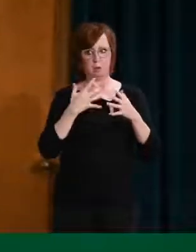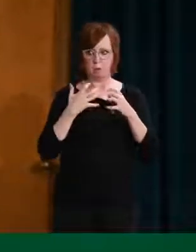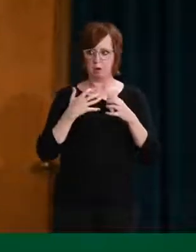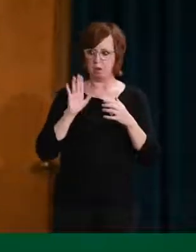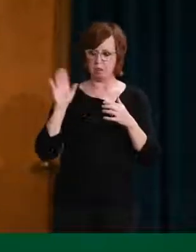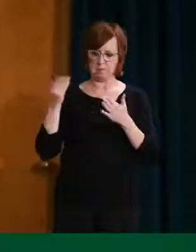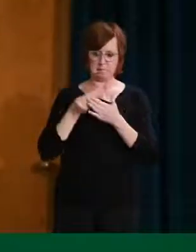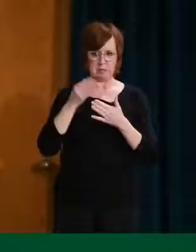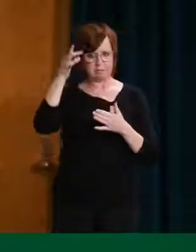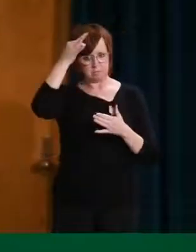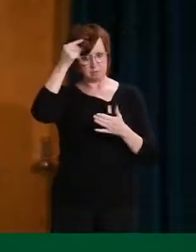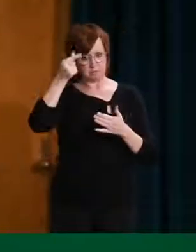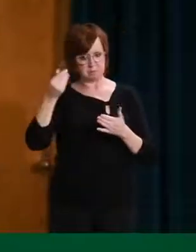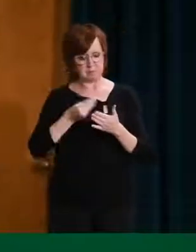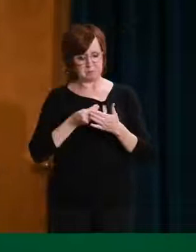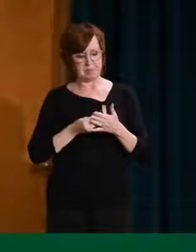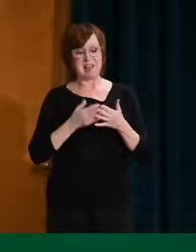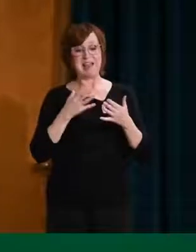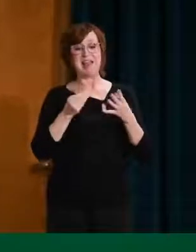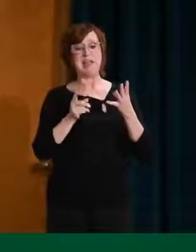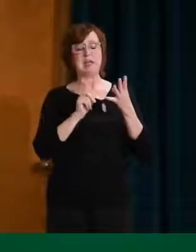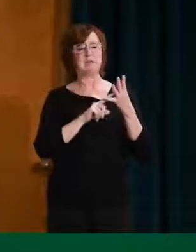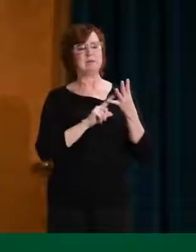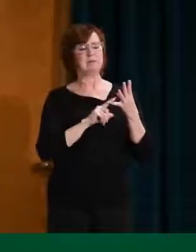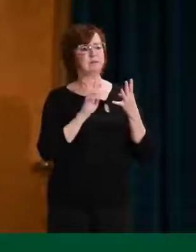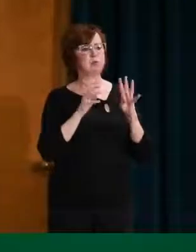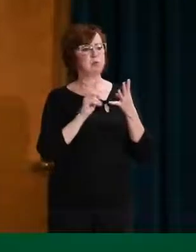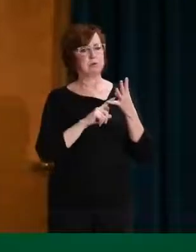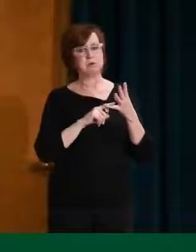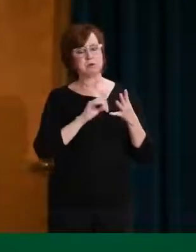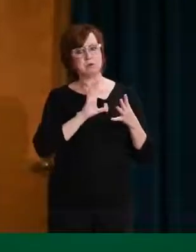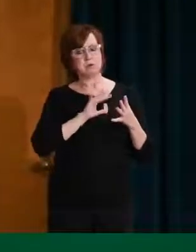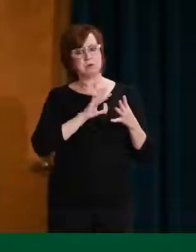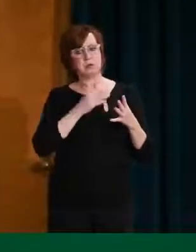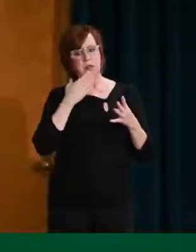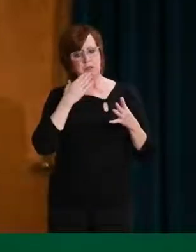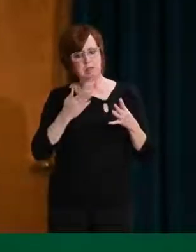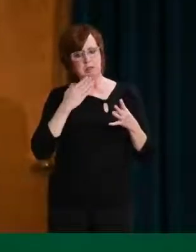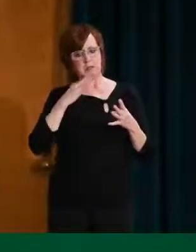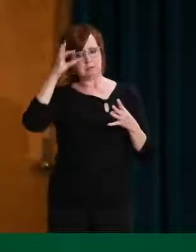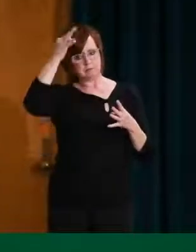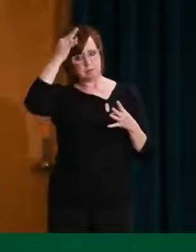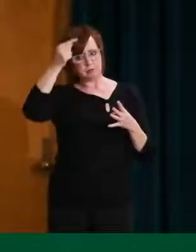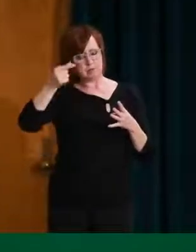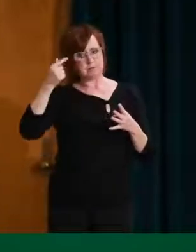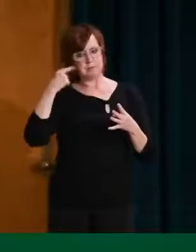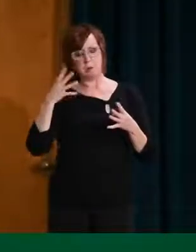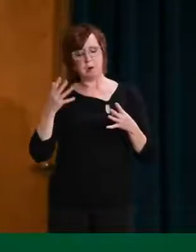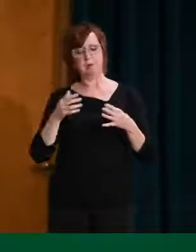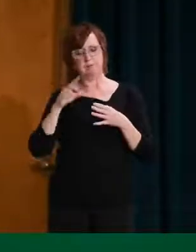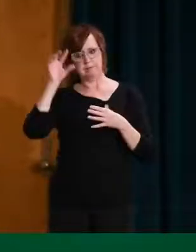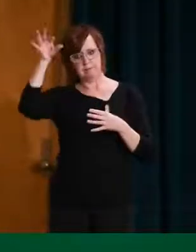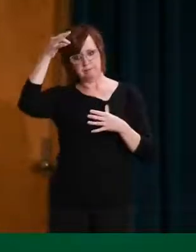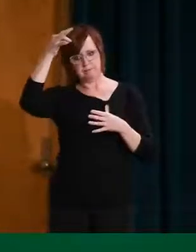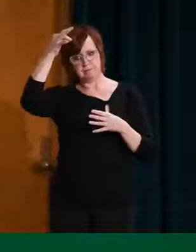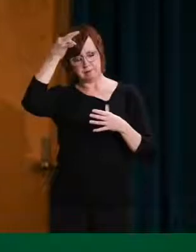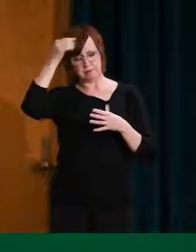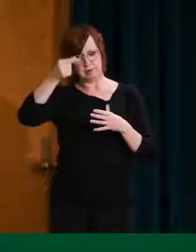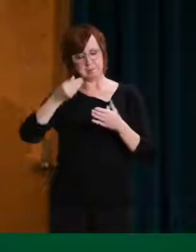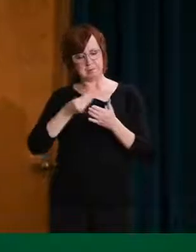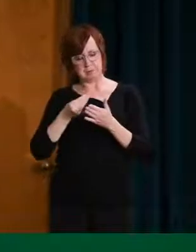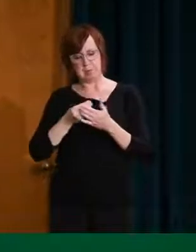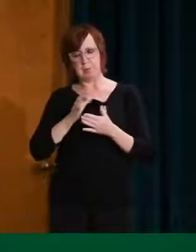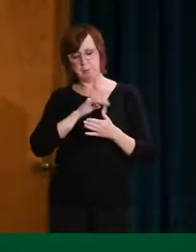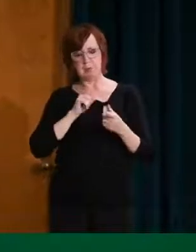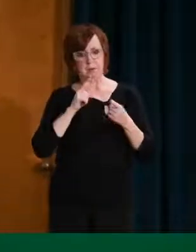that has been brought forward with federal programs over the course of the last week or two. Support for employers, support